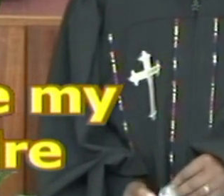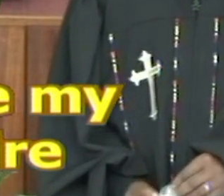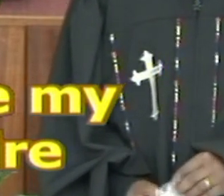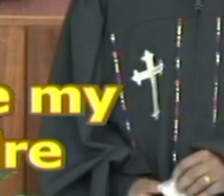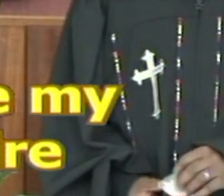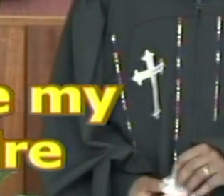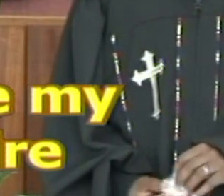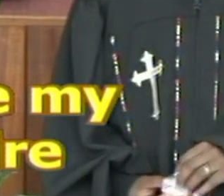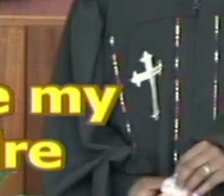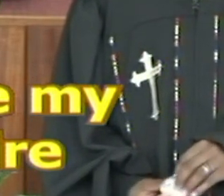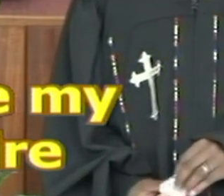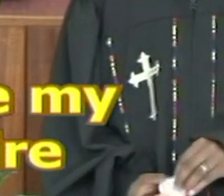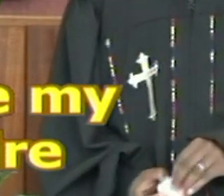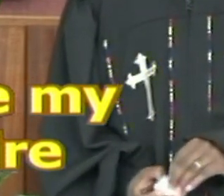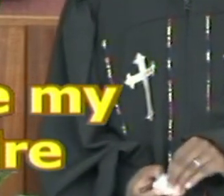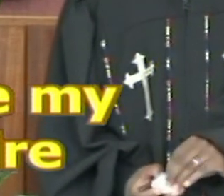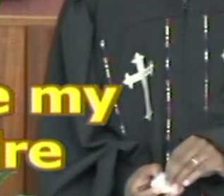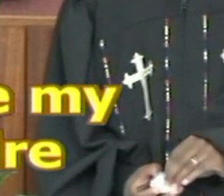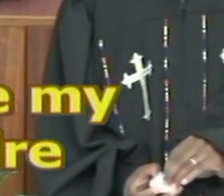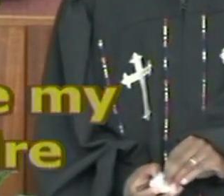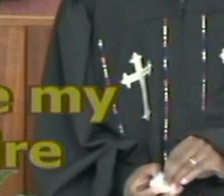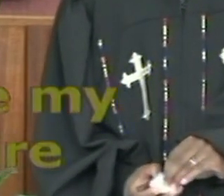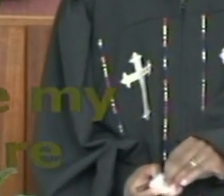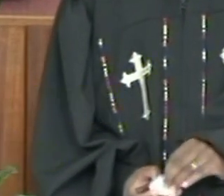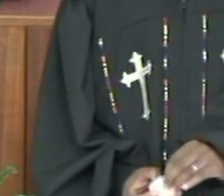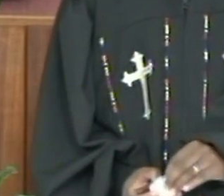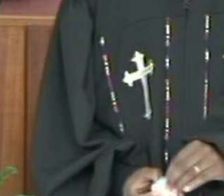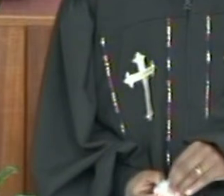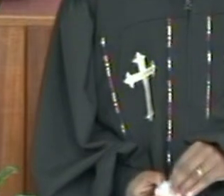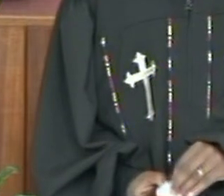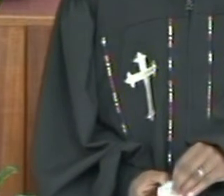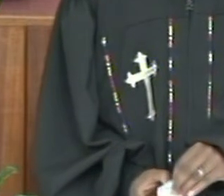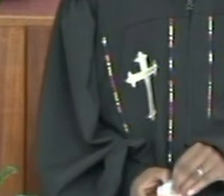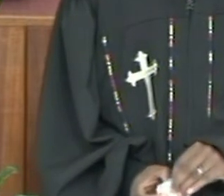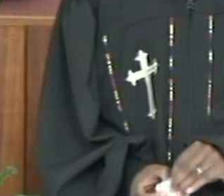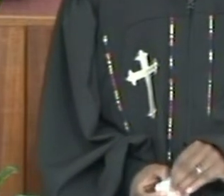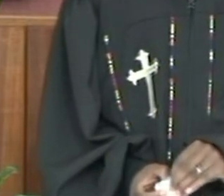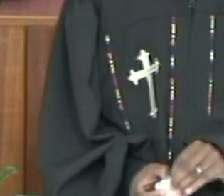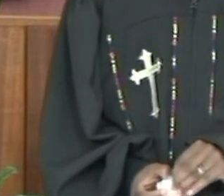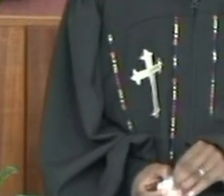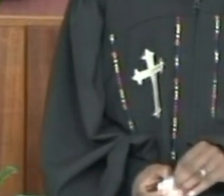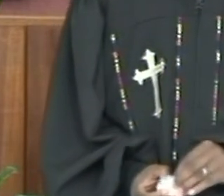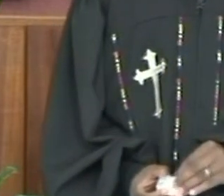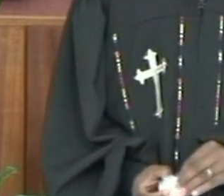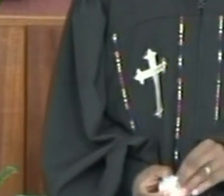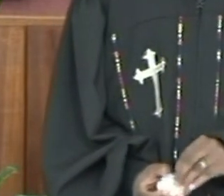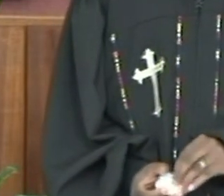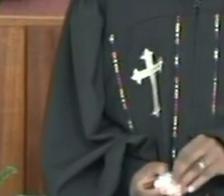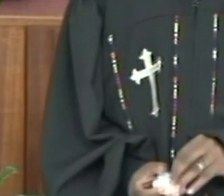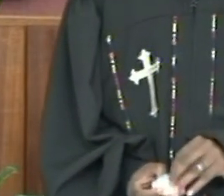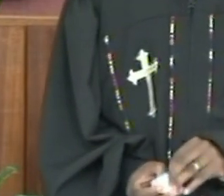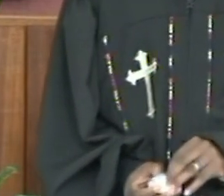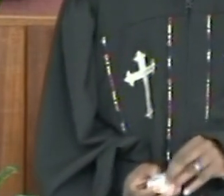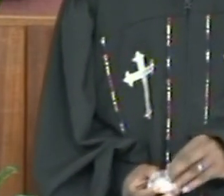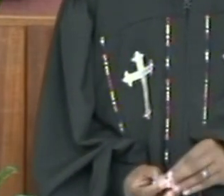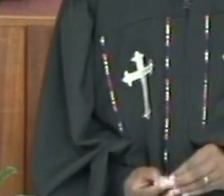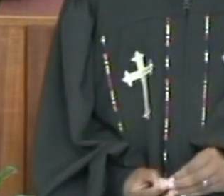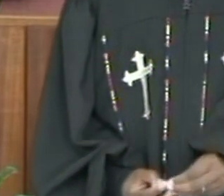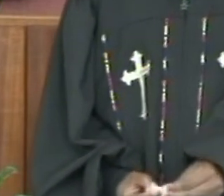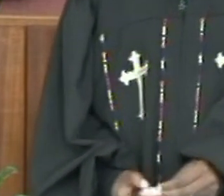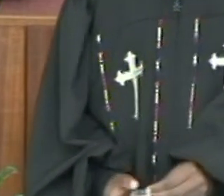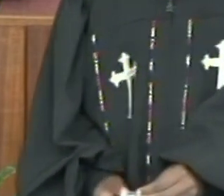he broke it and said, "This is my body, which is for you. Do this